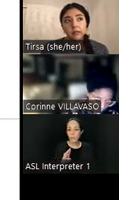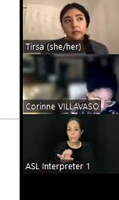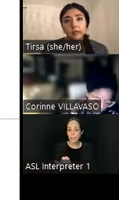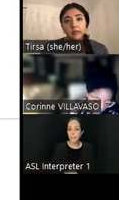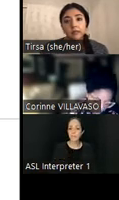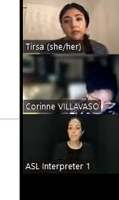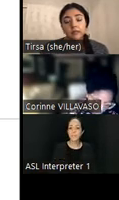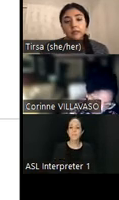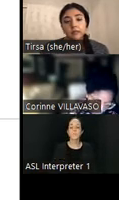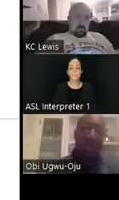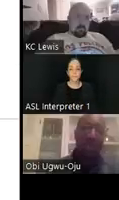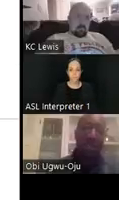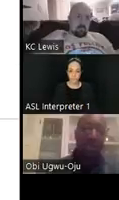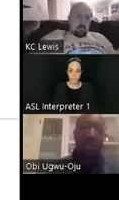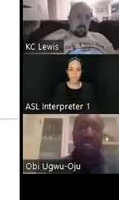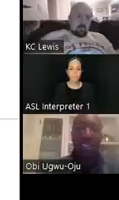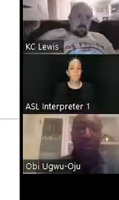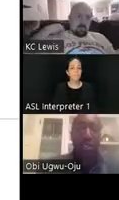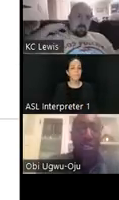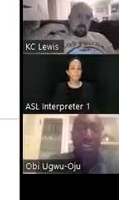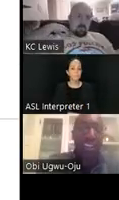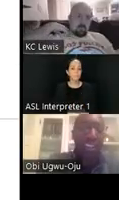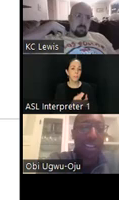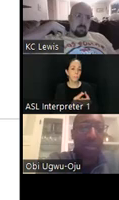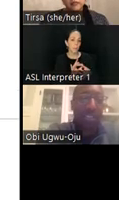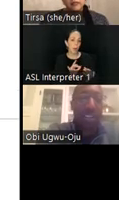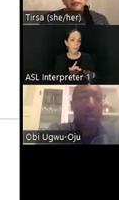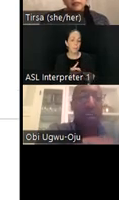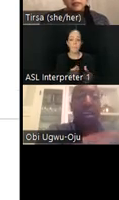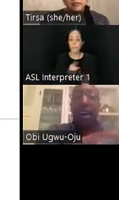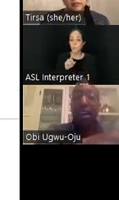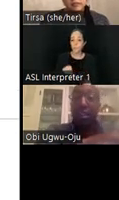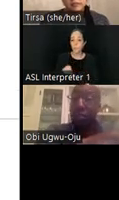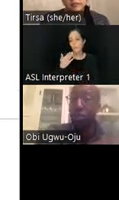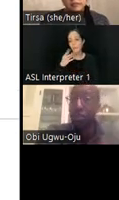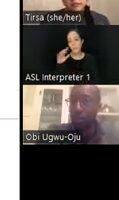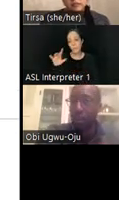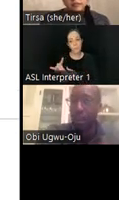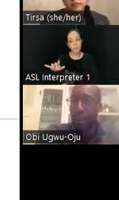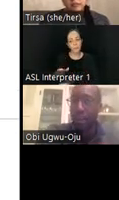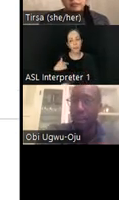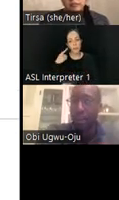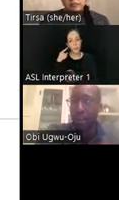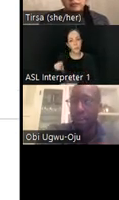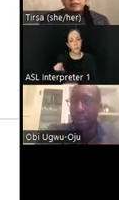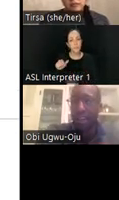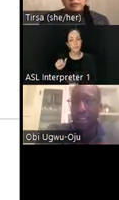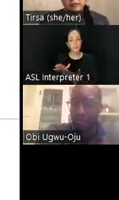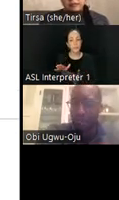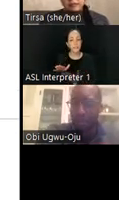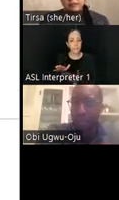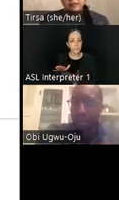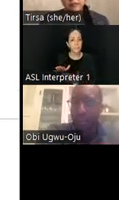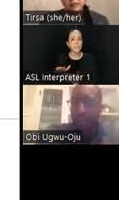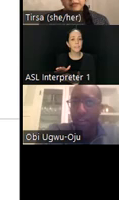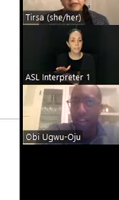A couple of points. First point is to respond to Commissioner Cherie. Thanks for the statement. I do address part of that in the next